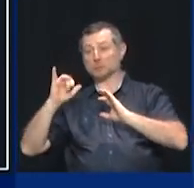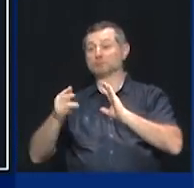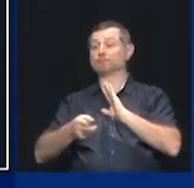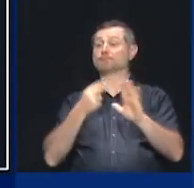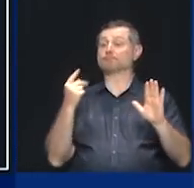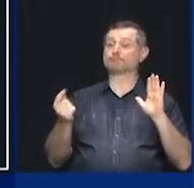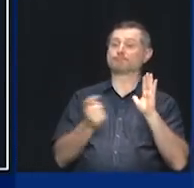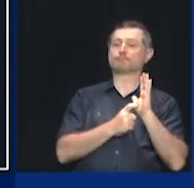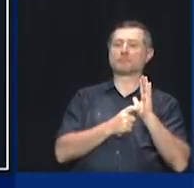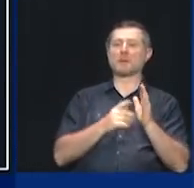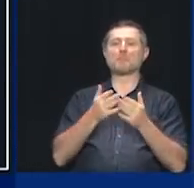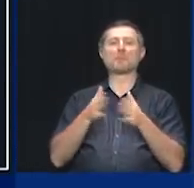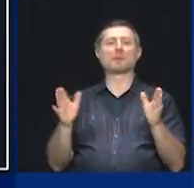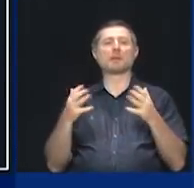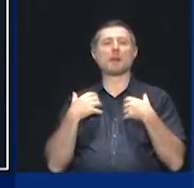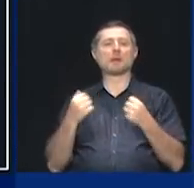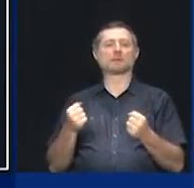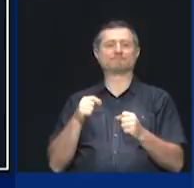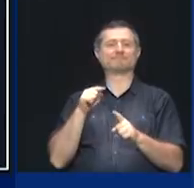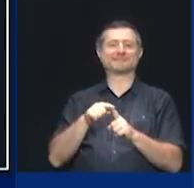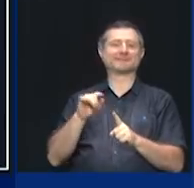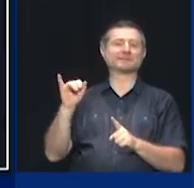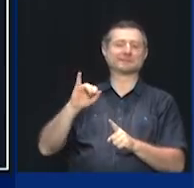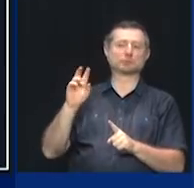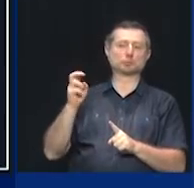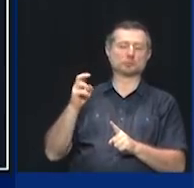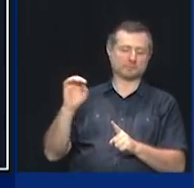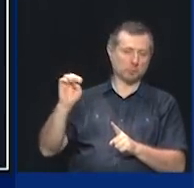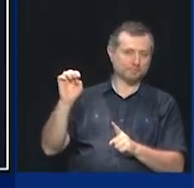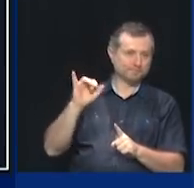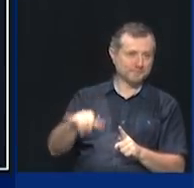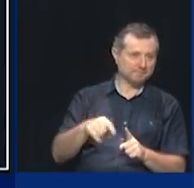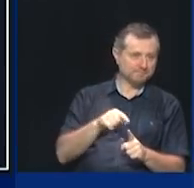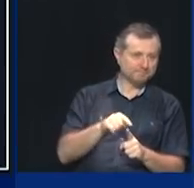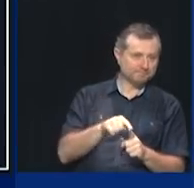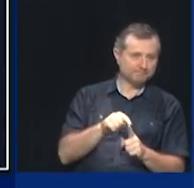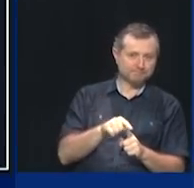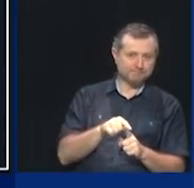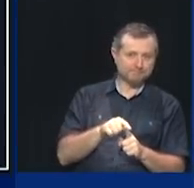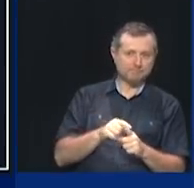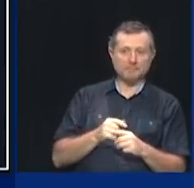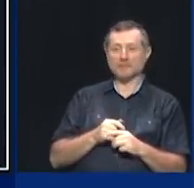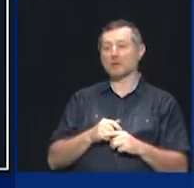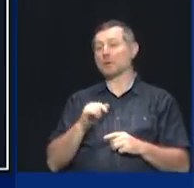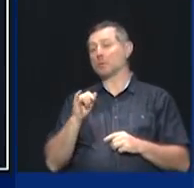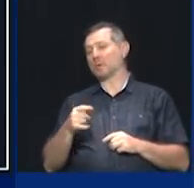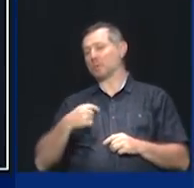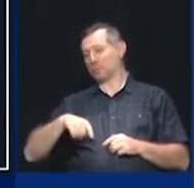a public health emergency. That's what it is, and that's how we're going to treat it.